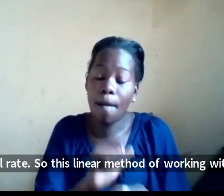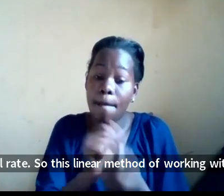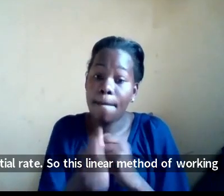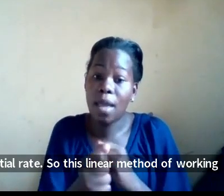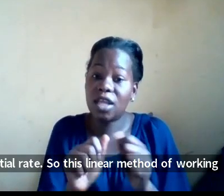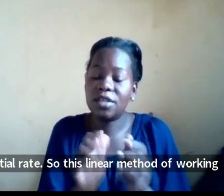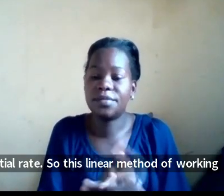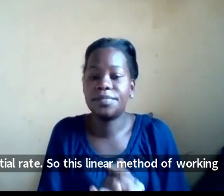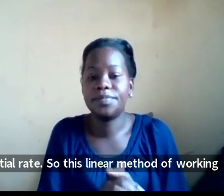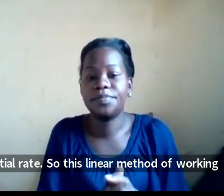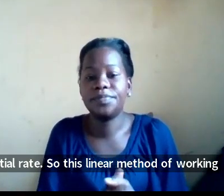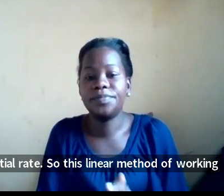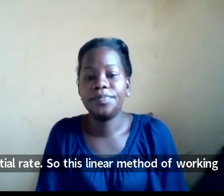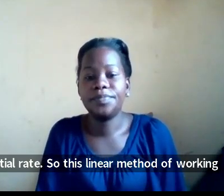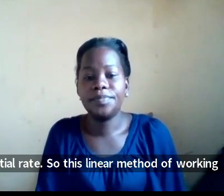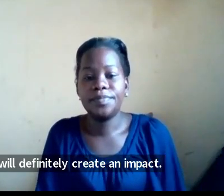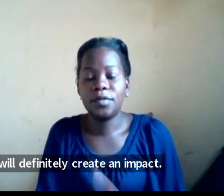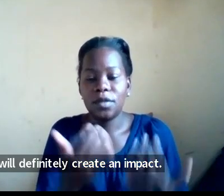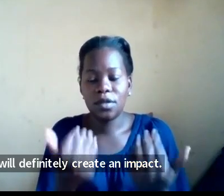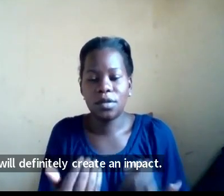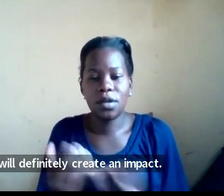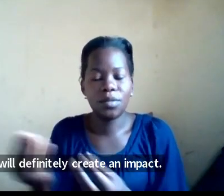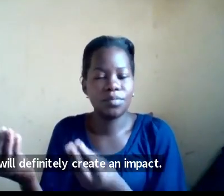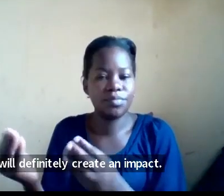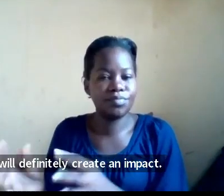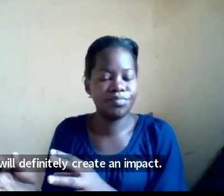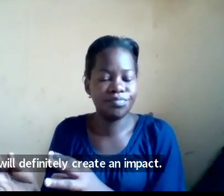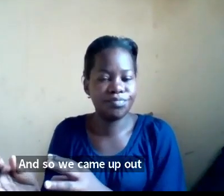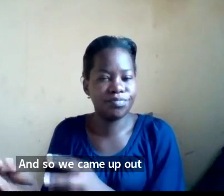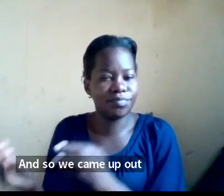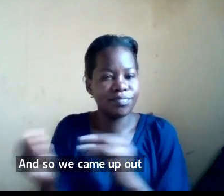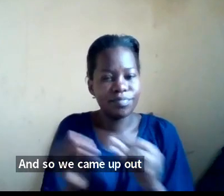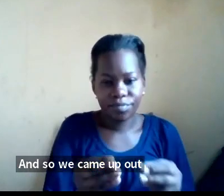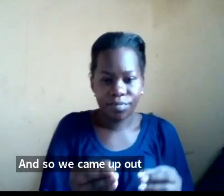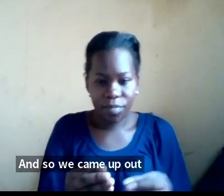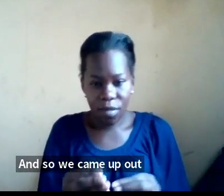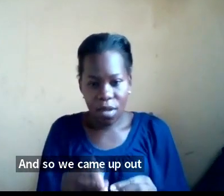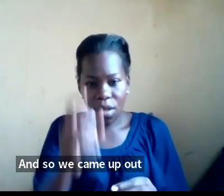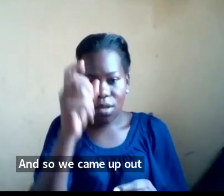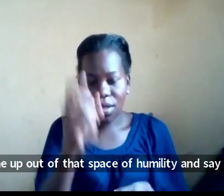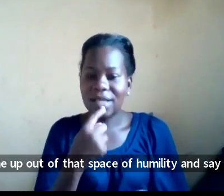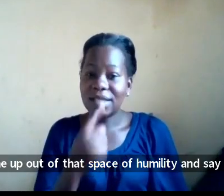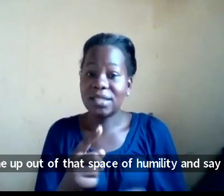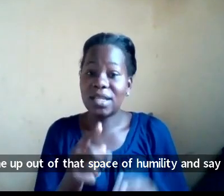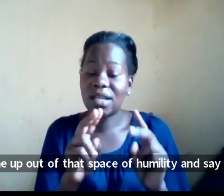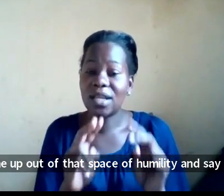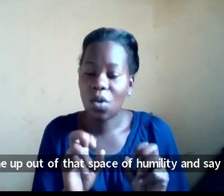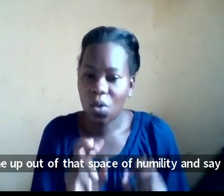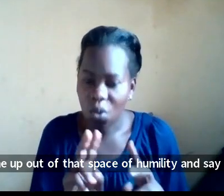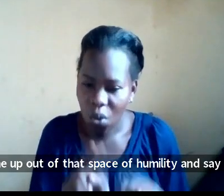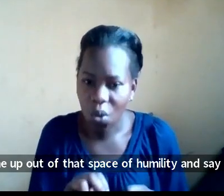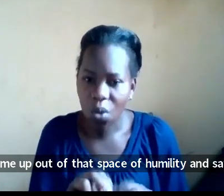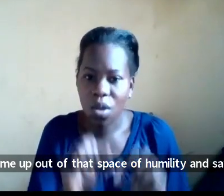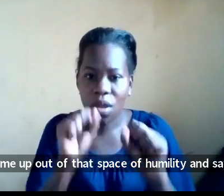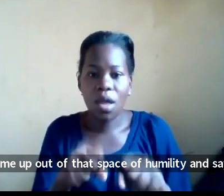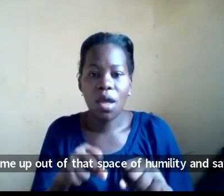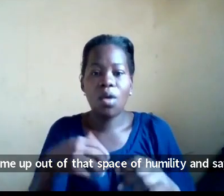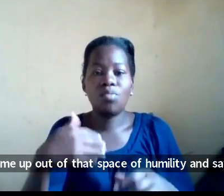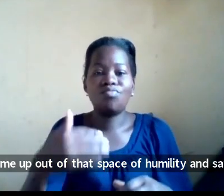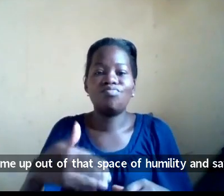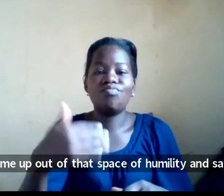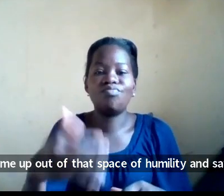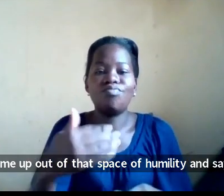so we came up out of that space of humility and say we actually are moving at a linear